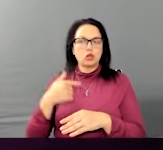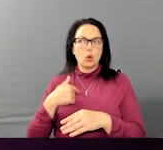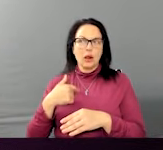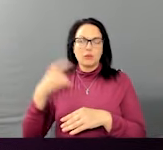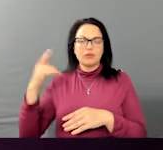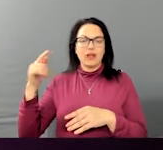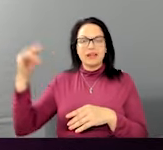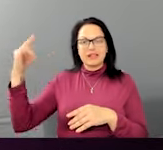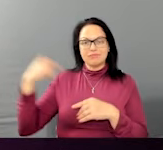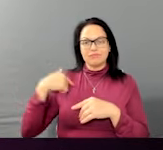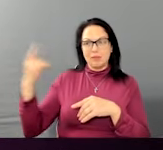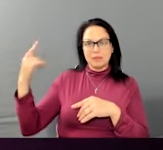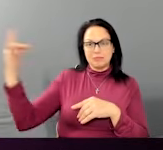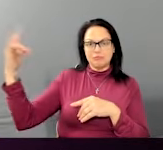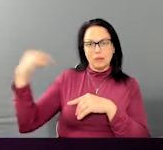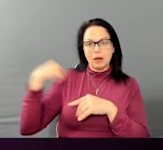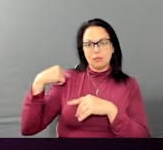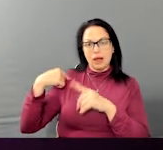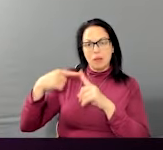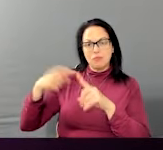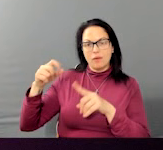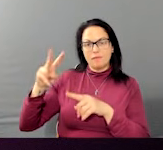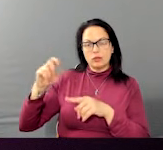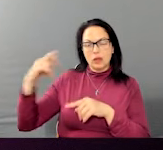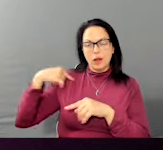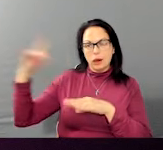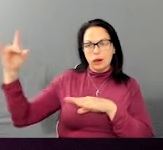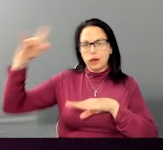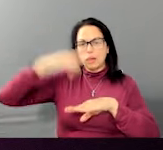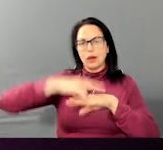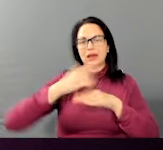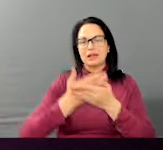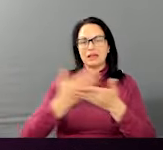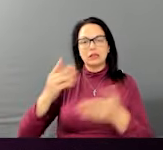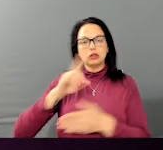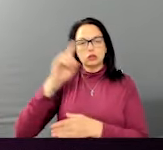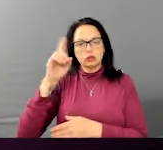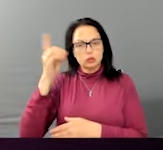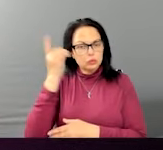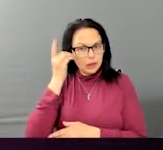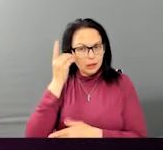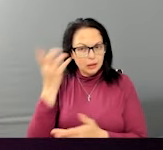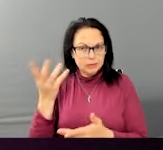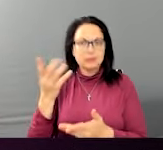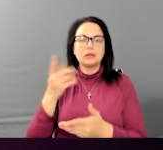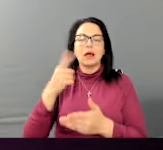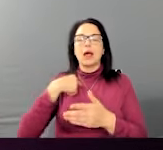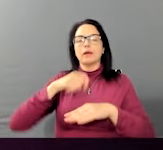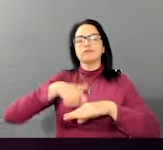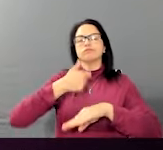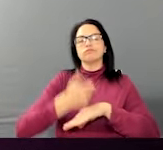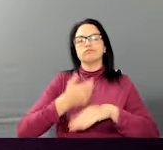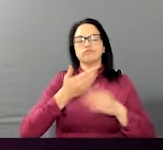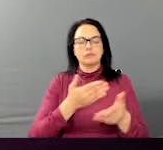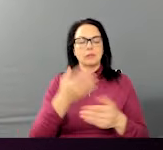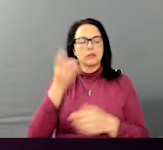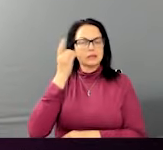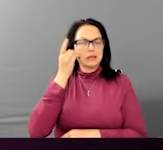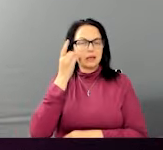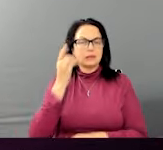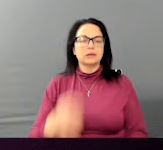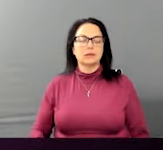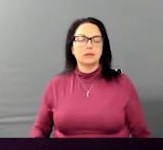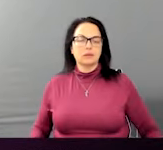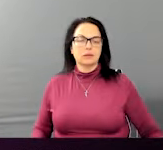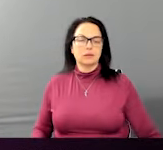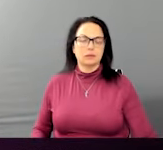connection, the application is really fast. You have your first paint in like 0.2, well, here it said